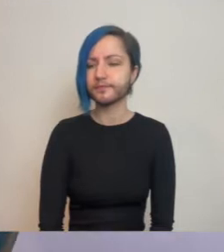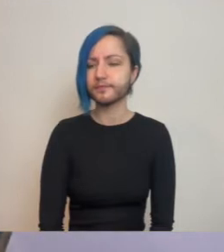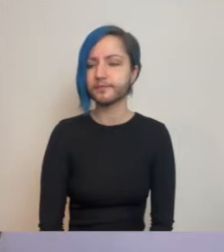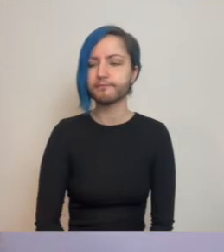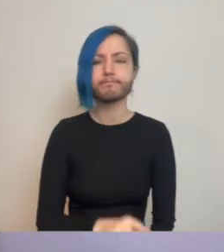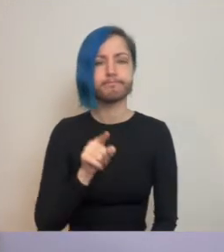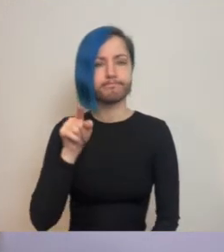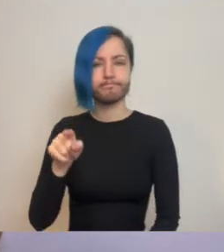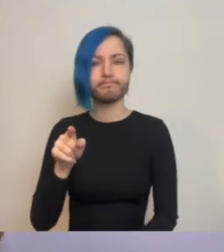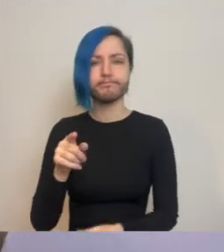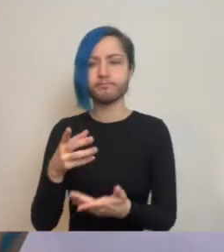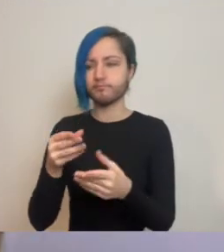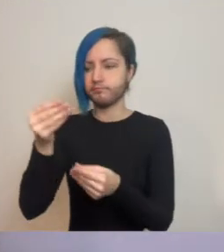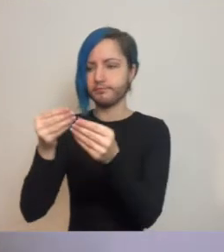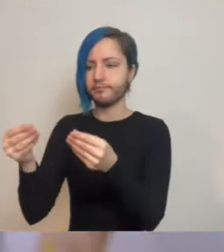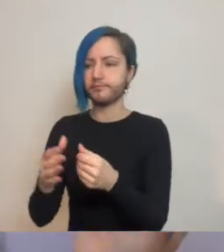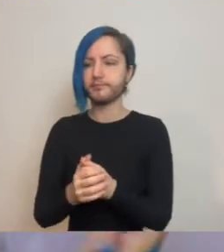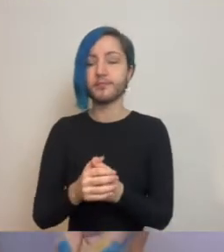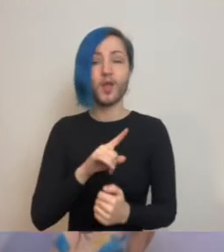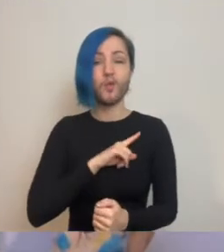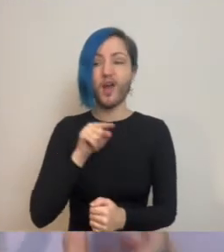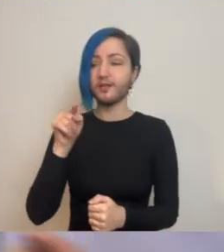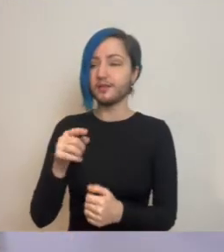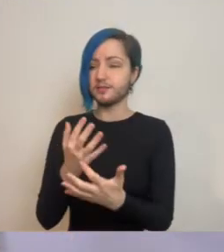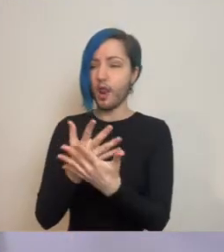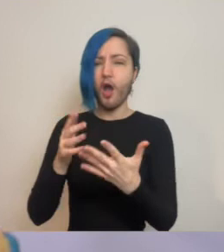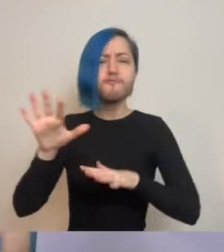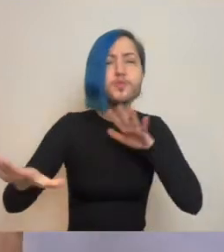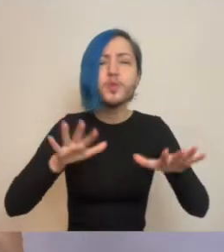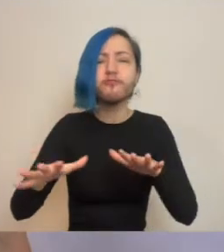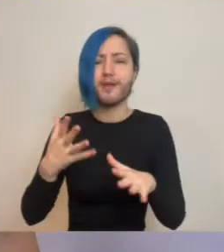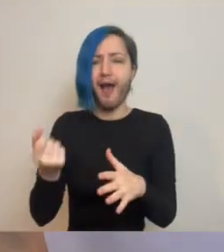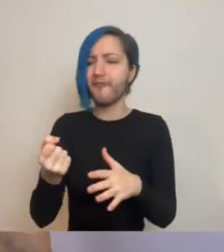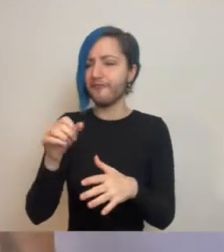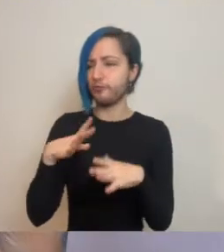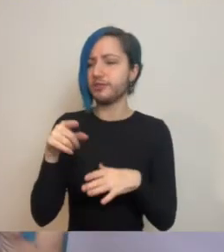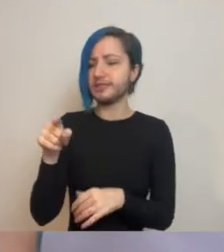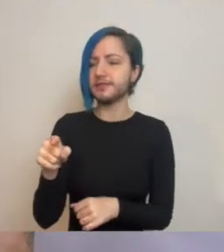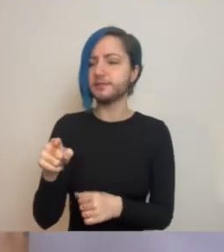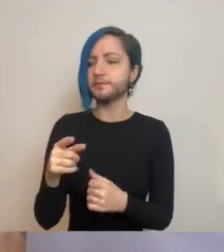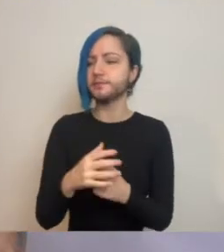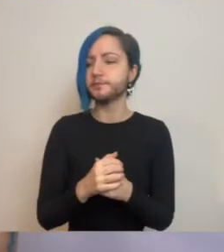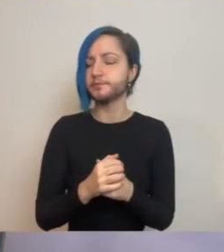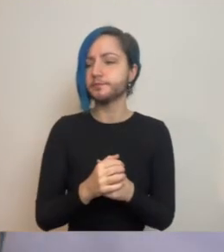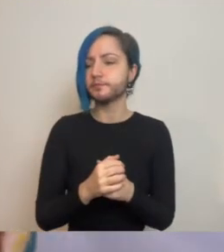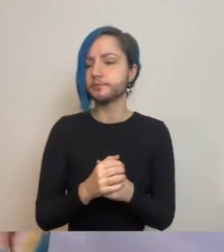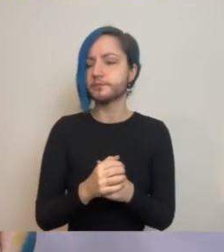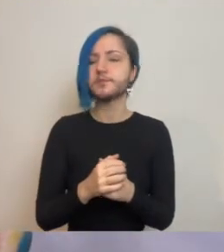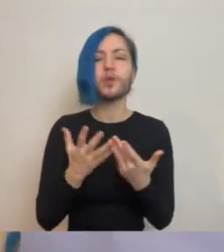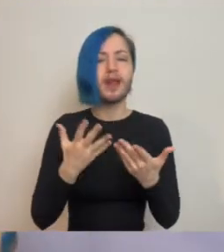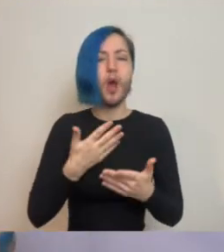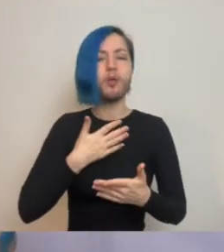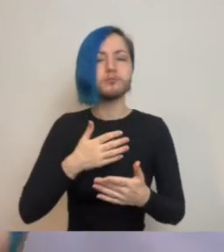I'm going to put these on here, because again, this has got a lot of stuff going on, a lot of movement. So what I'm going to do is try to calm